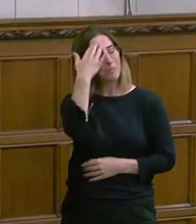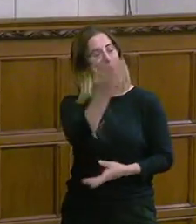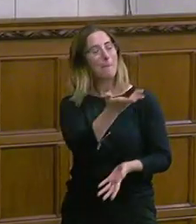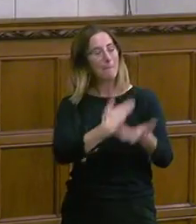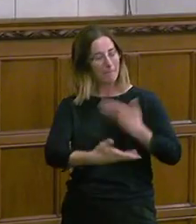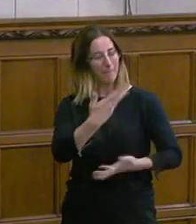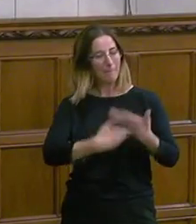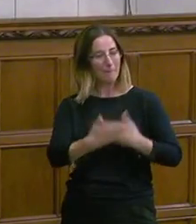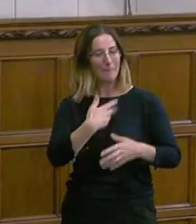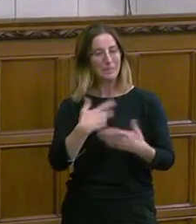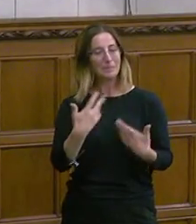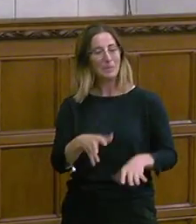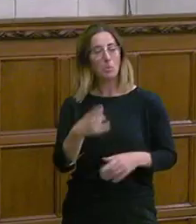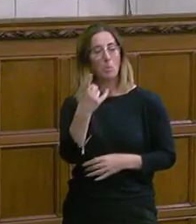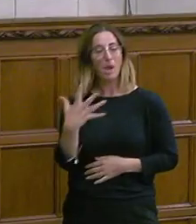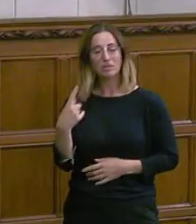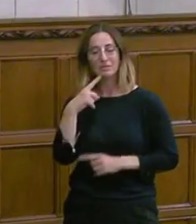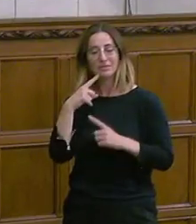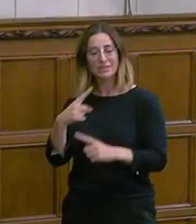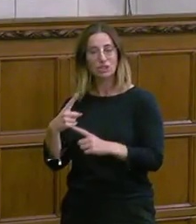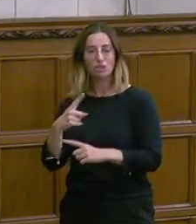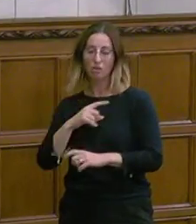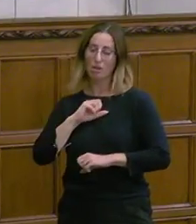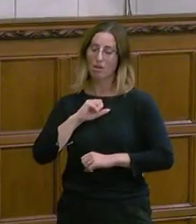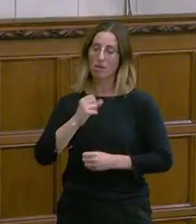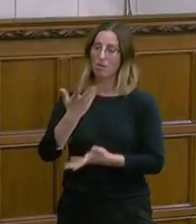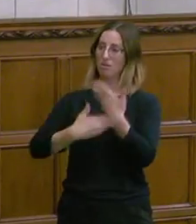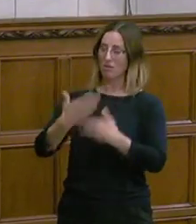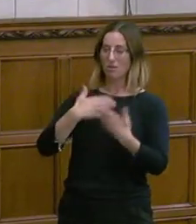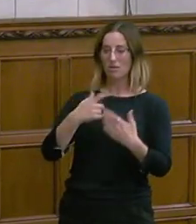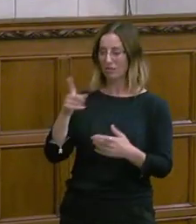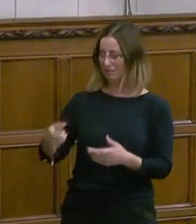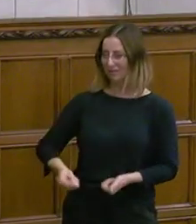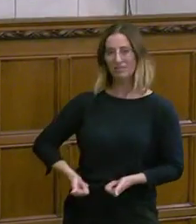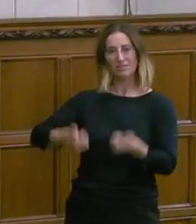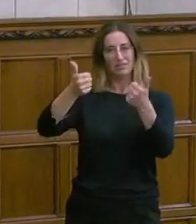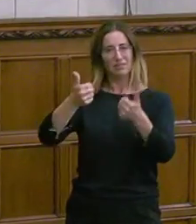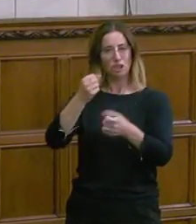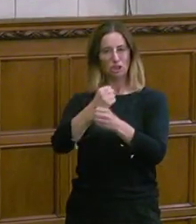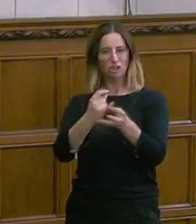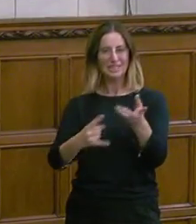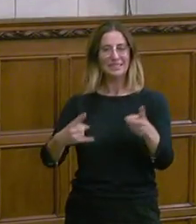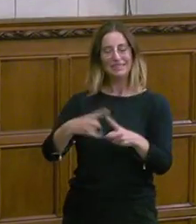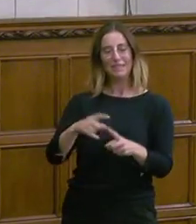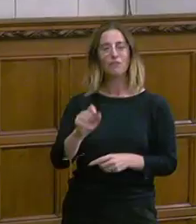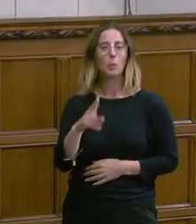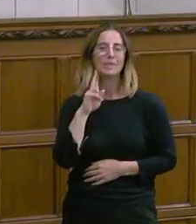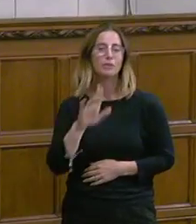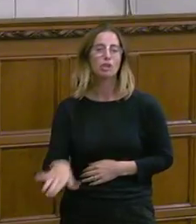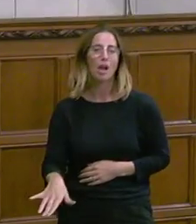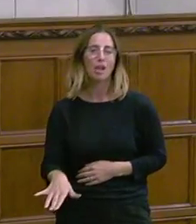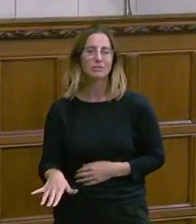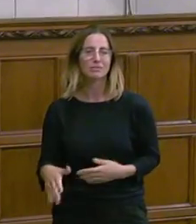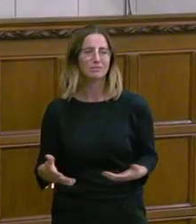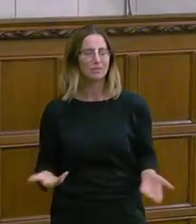told by a teacher that her son had outstanding GCSE results for a deaf child. And she